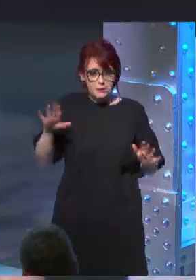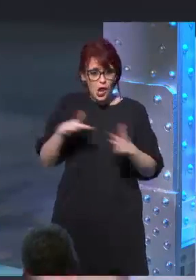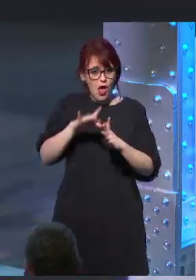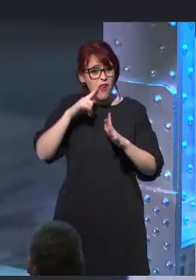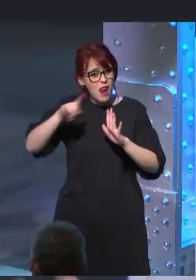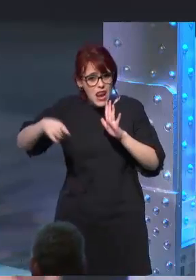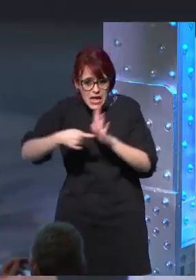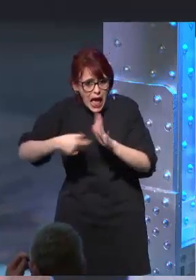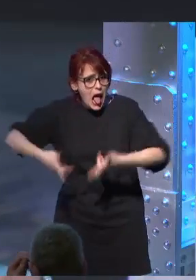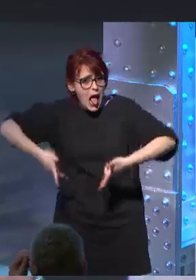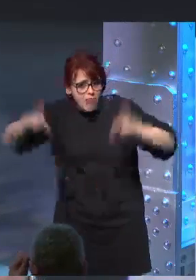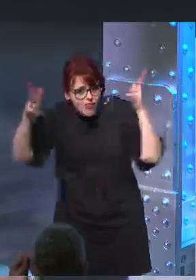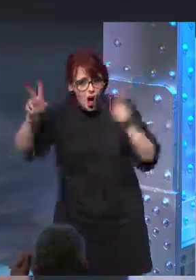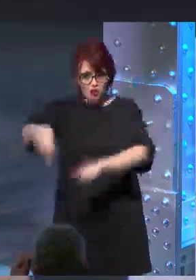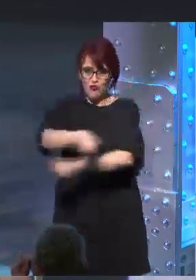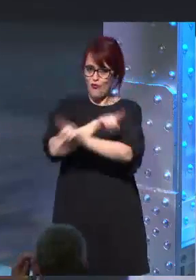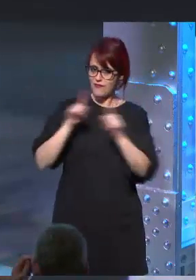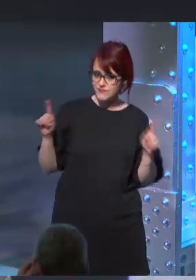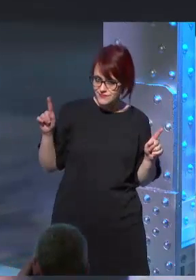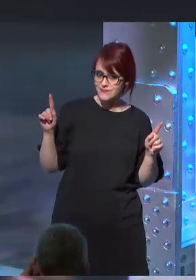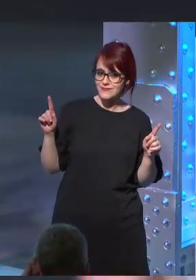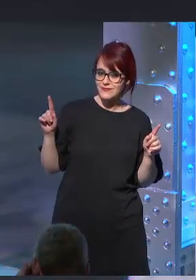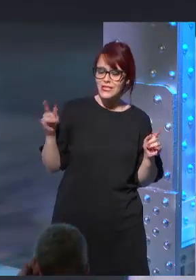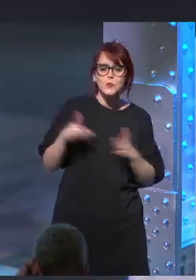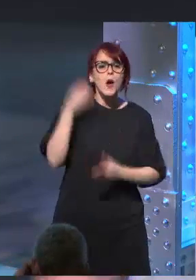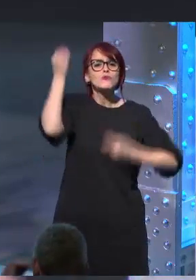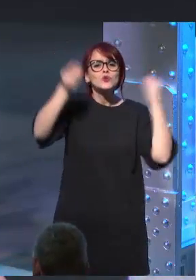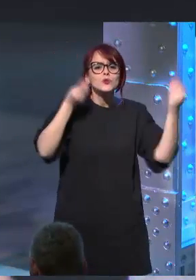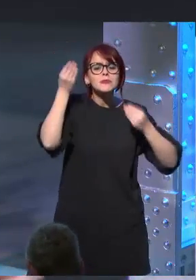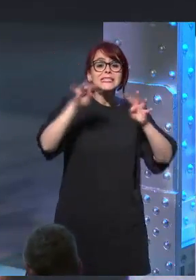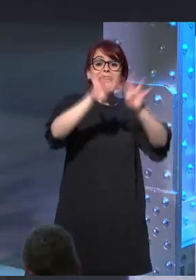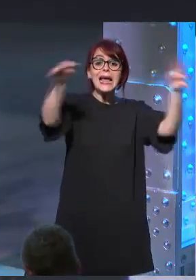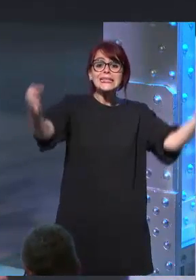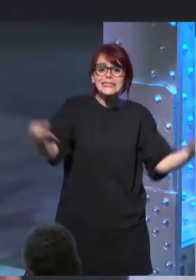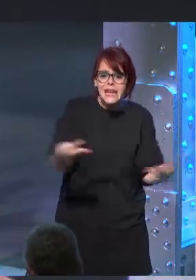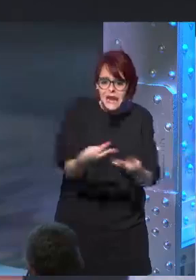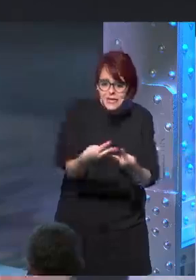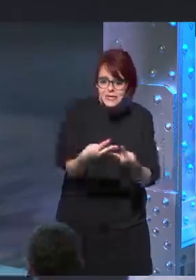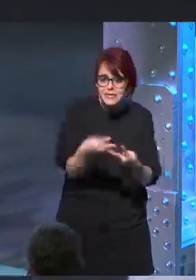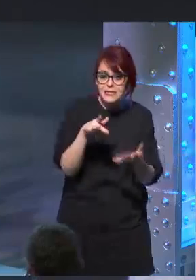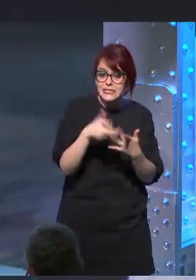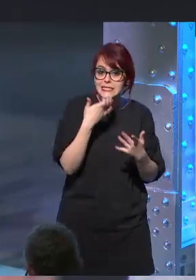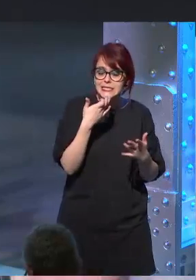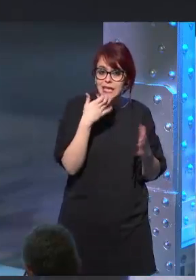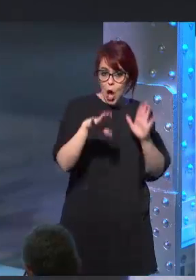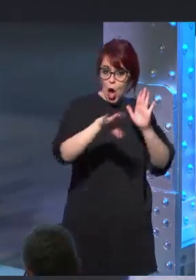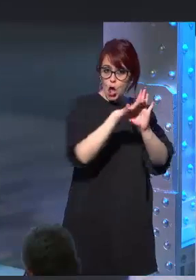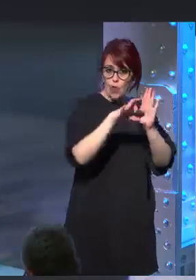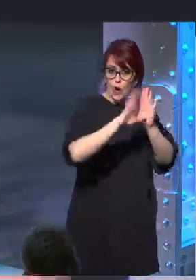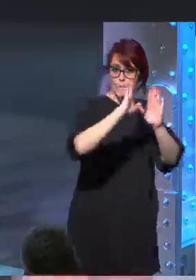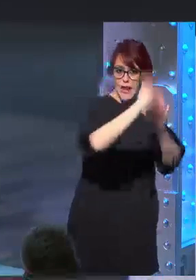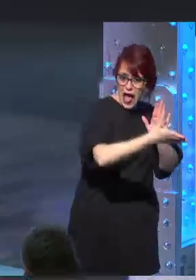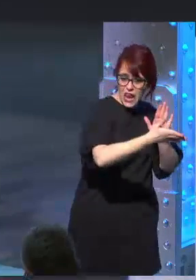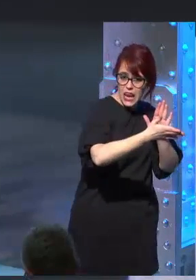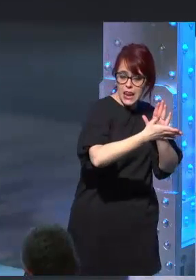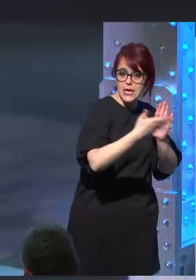it. So my question would be, do you think that people on the internet think that